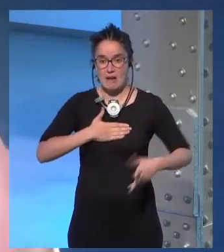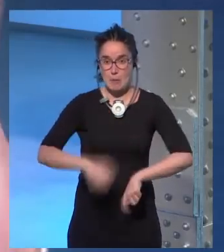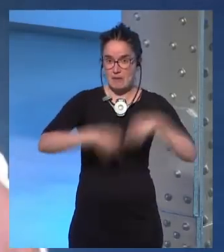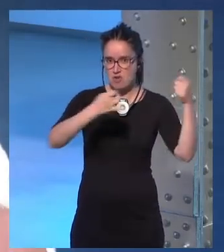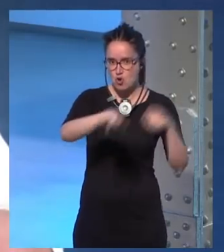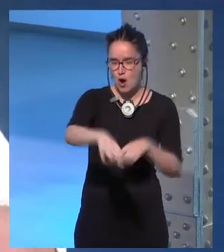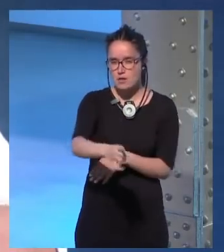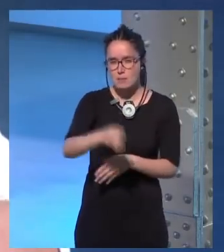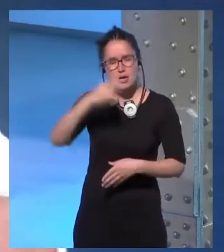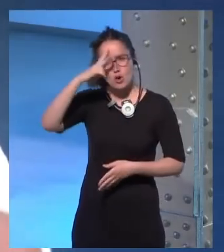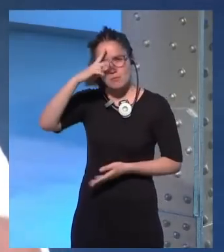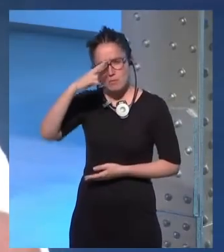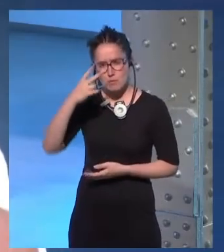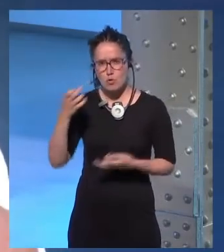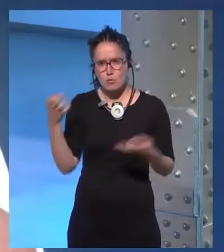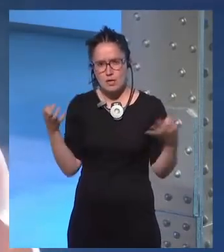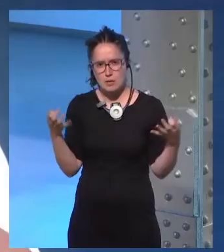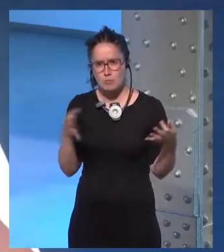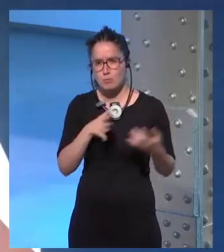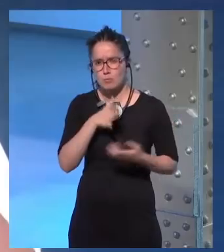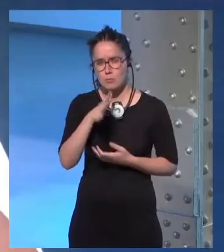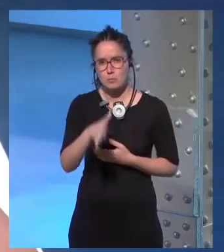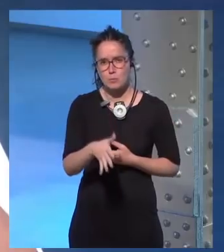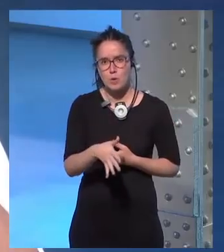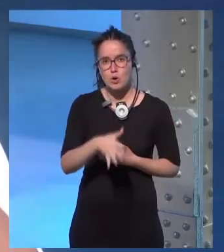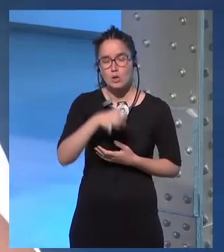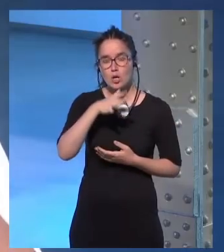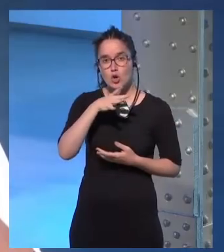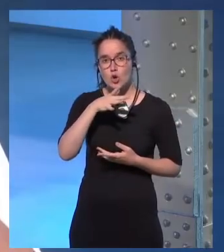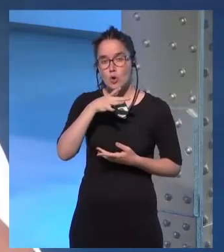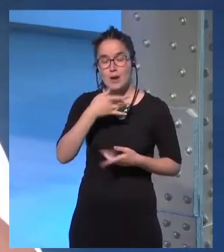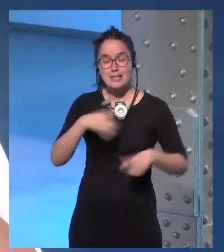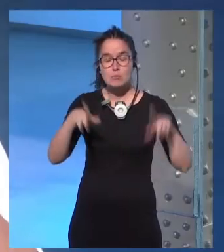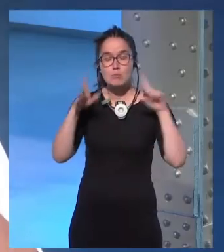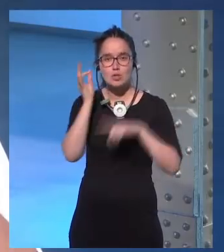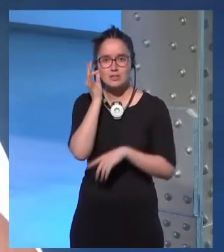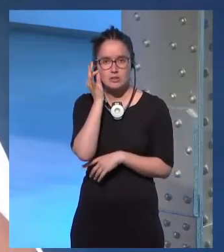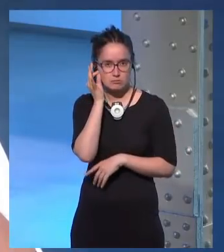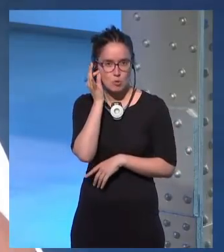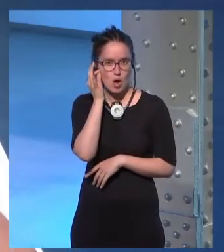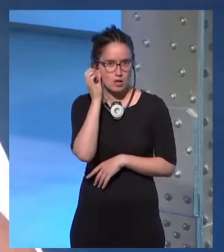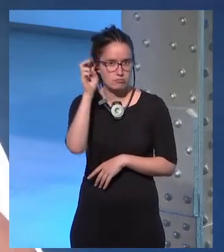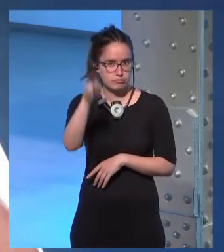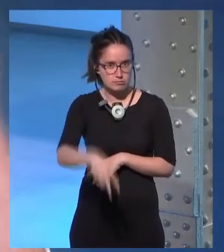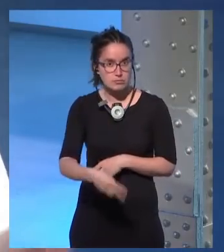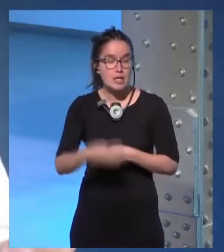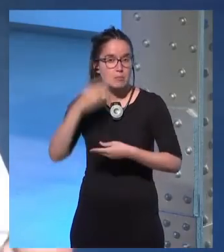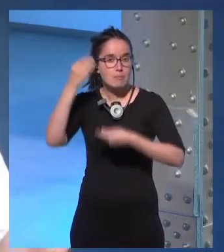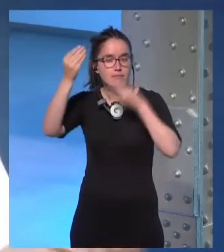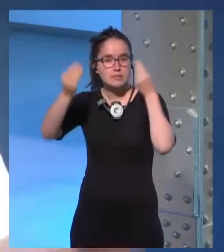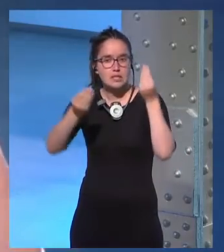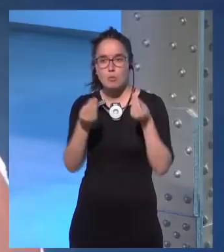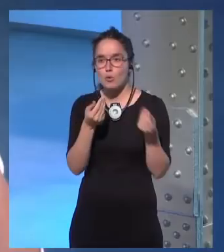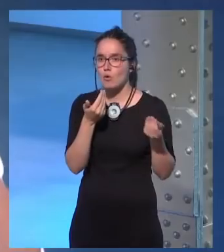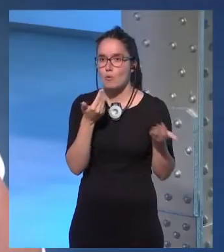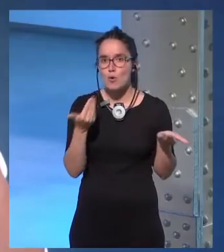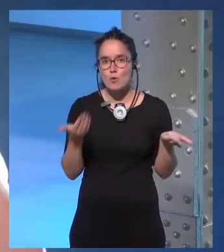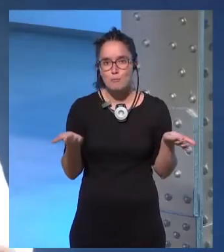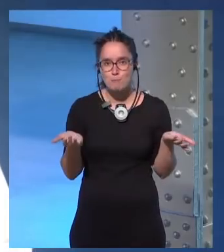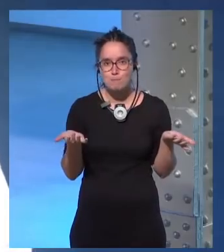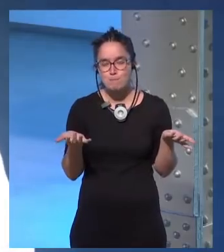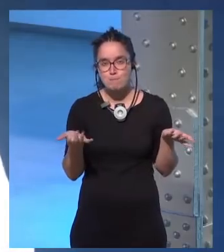because the characters are women, I think that we tend to see them as being more radical, and it jumps